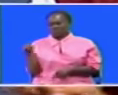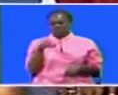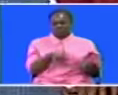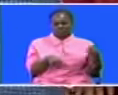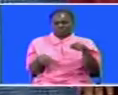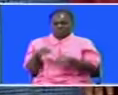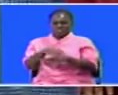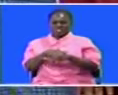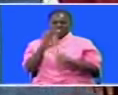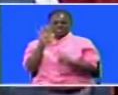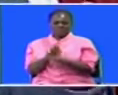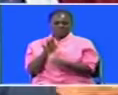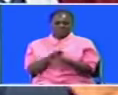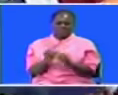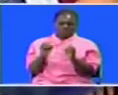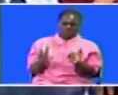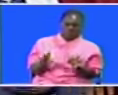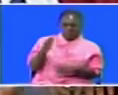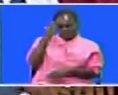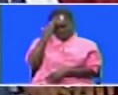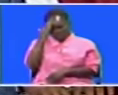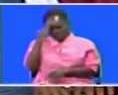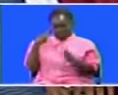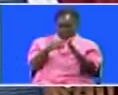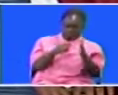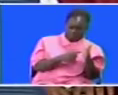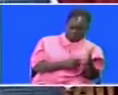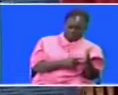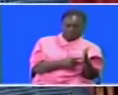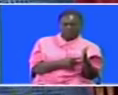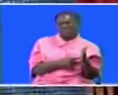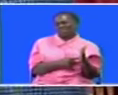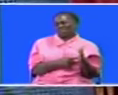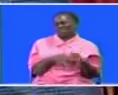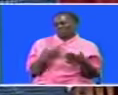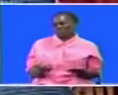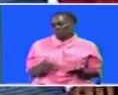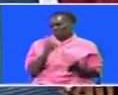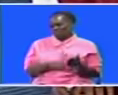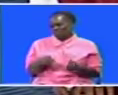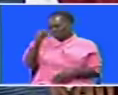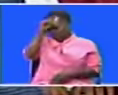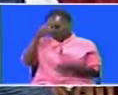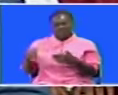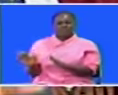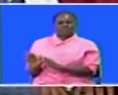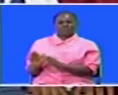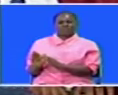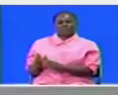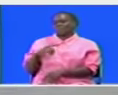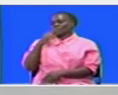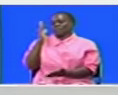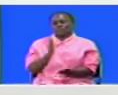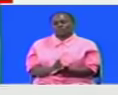Kiingereza mingi, ati unajua, sasa imekuwa, imeenda, ikarudi. Hiyo ni maneno gani hiyo? Wacheni upuzi bana. Tuambie ni